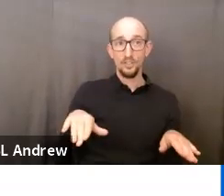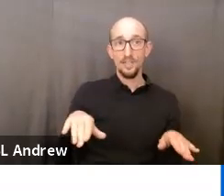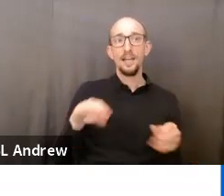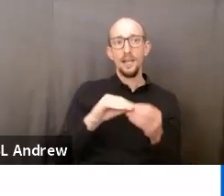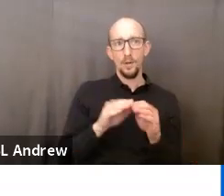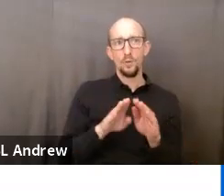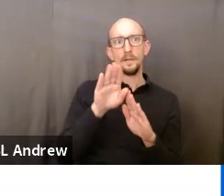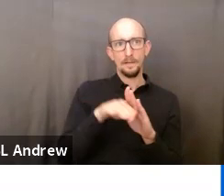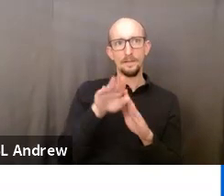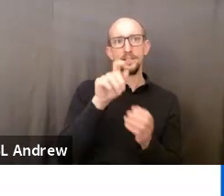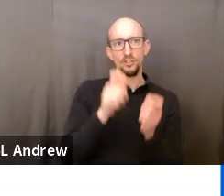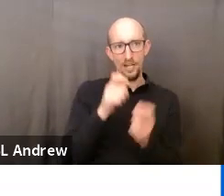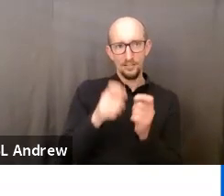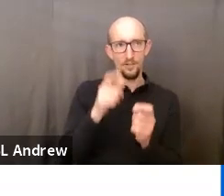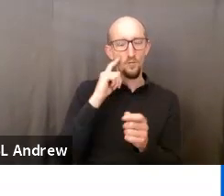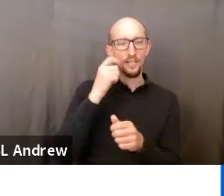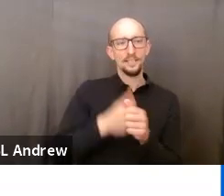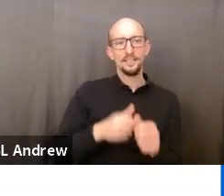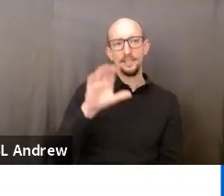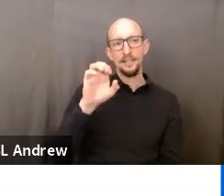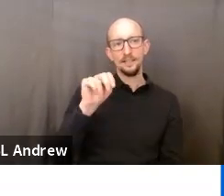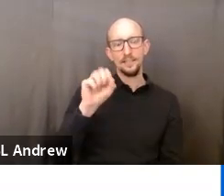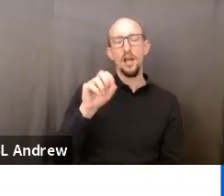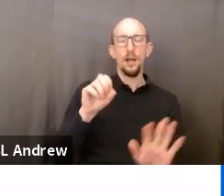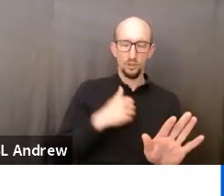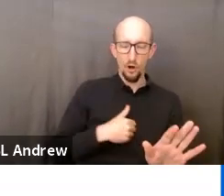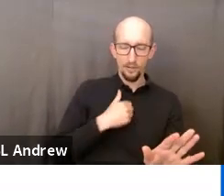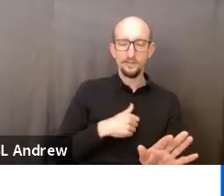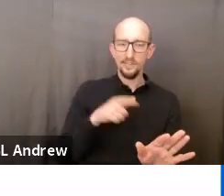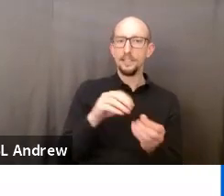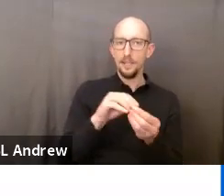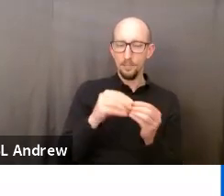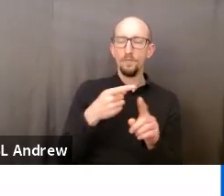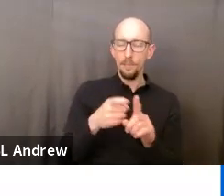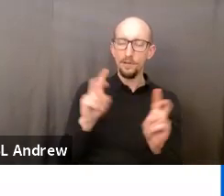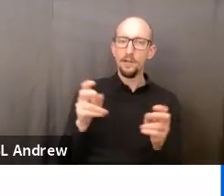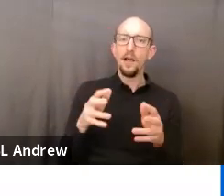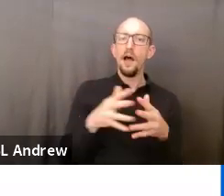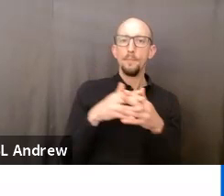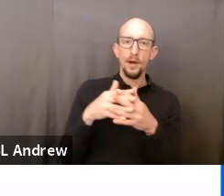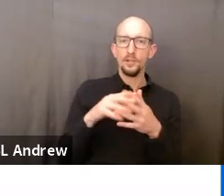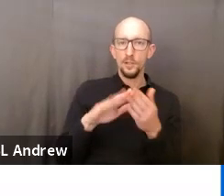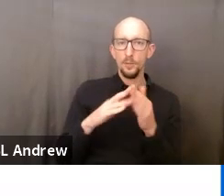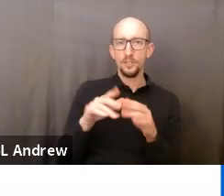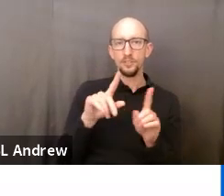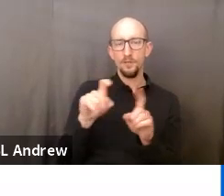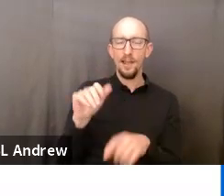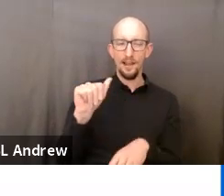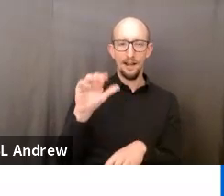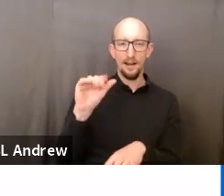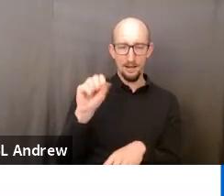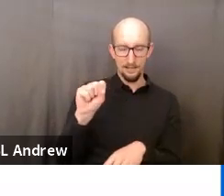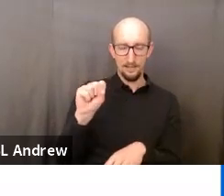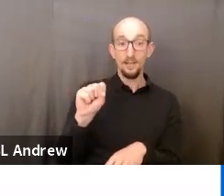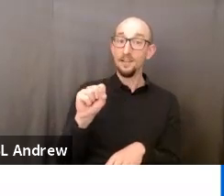for with each American Community Survey, and the potential for all of these metrics